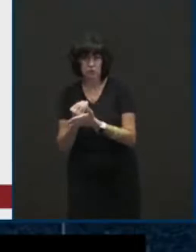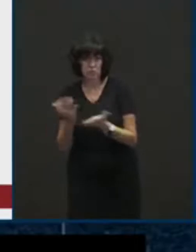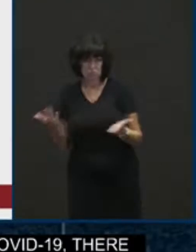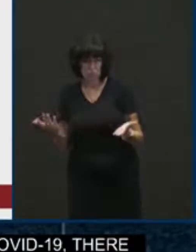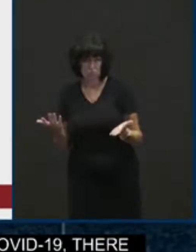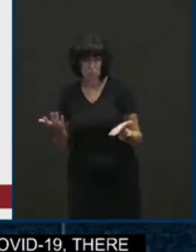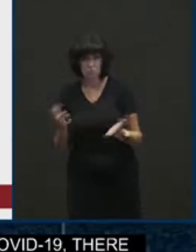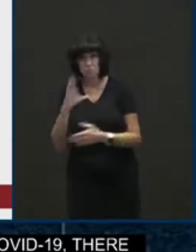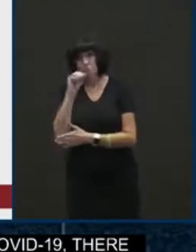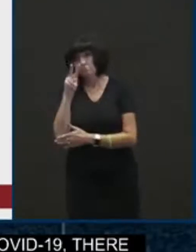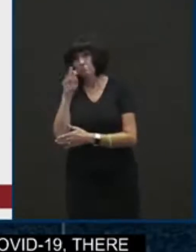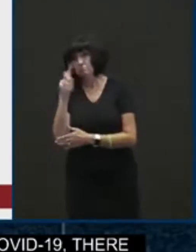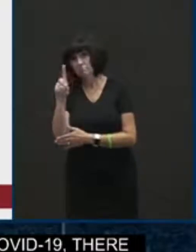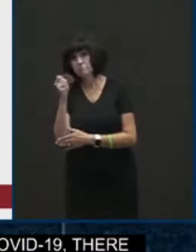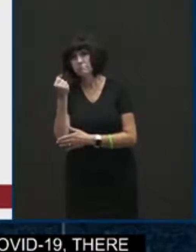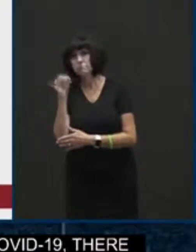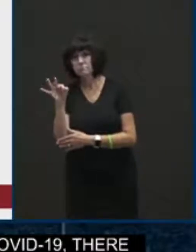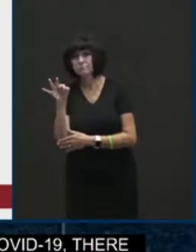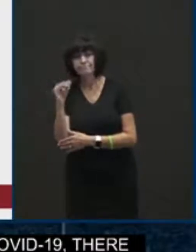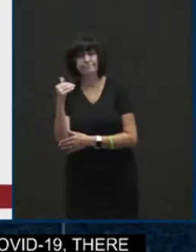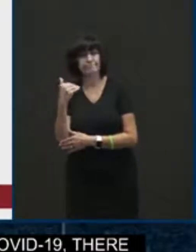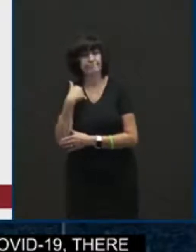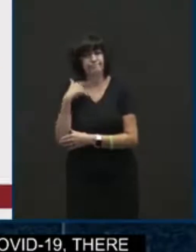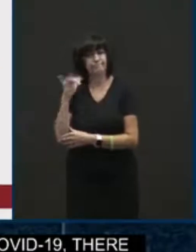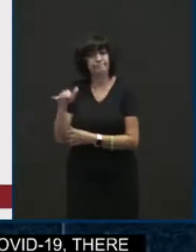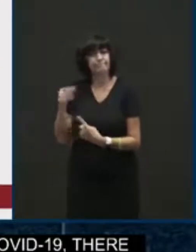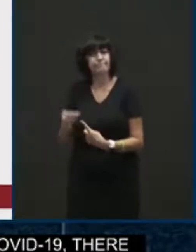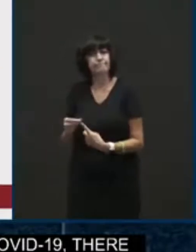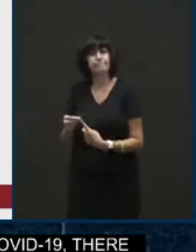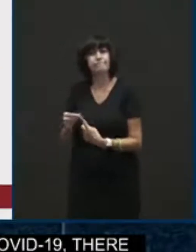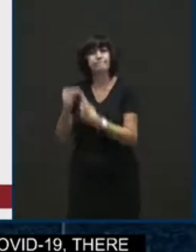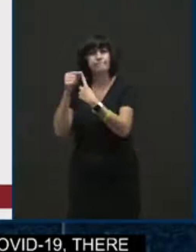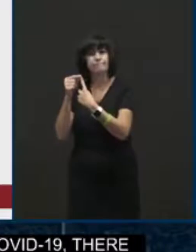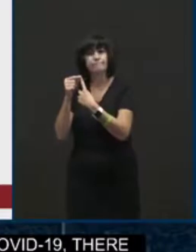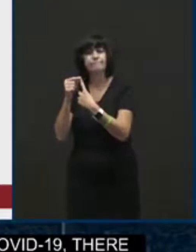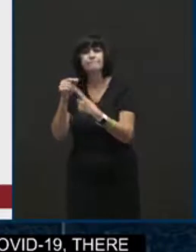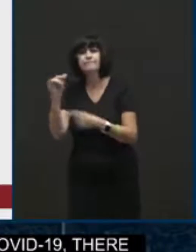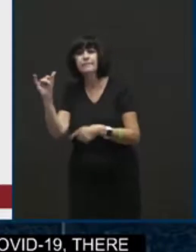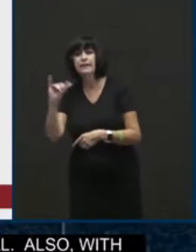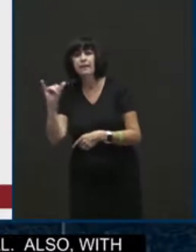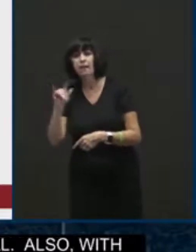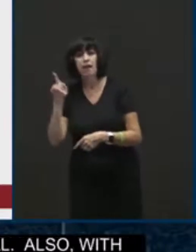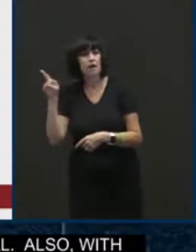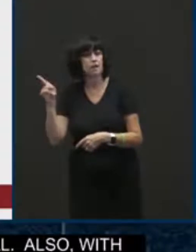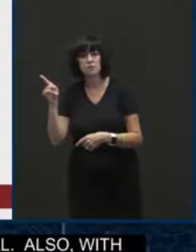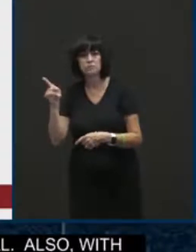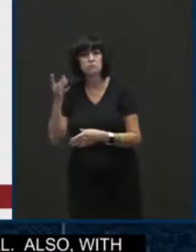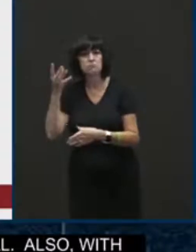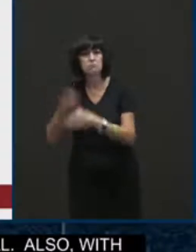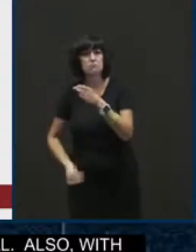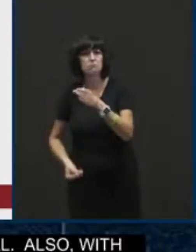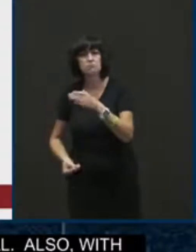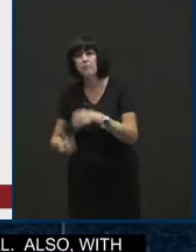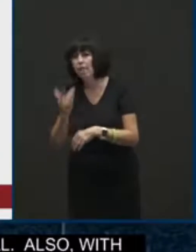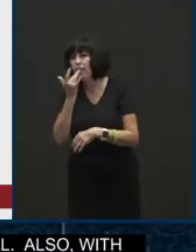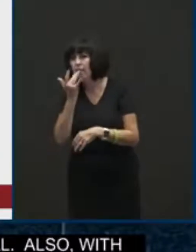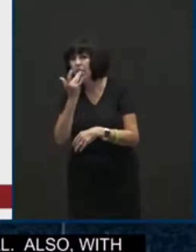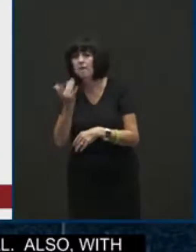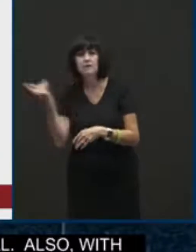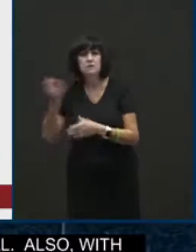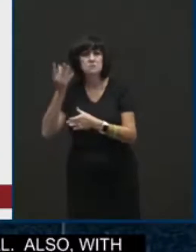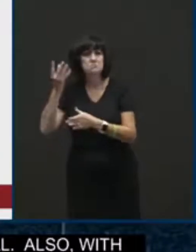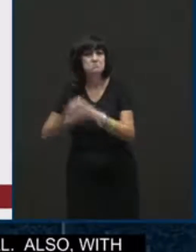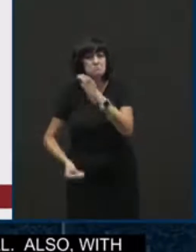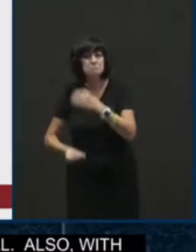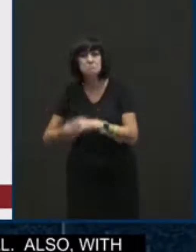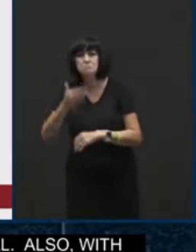with COVID-19, it has this unique symptoms of loss or change in taste and smell. We don't